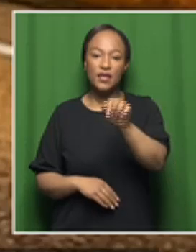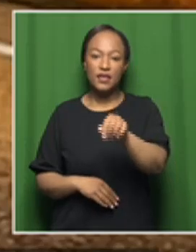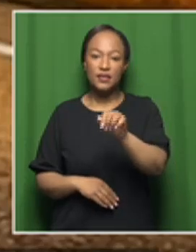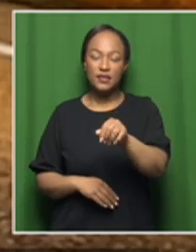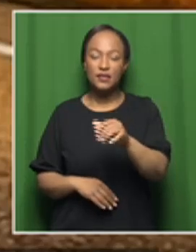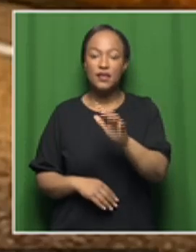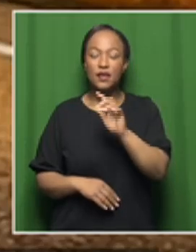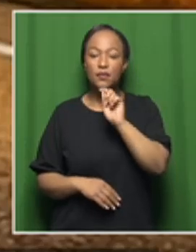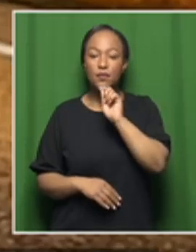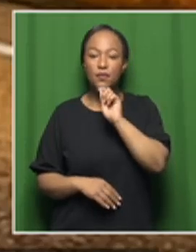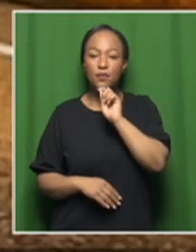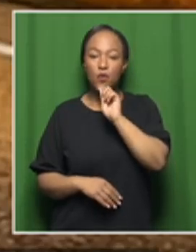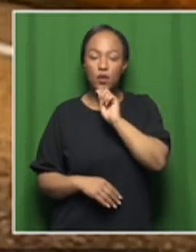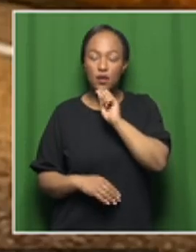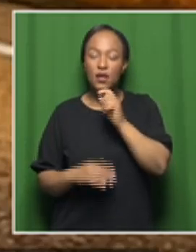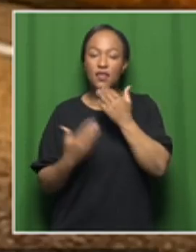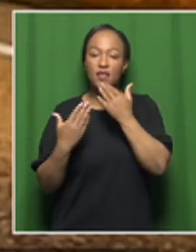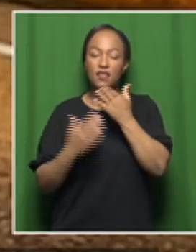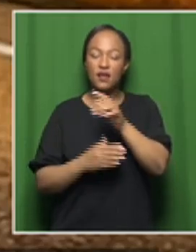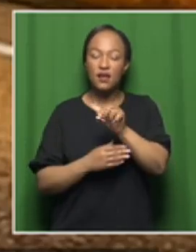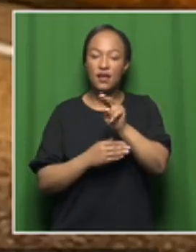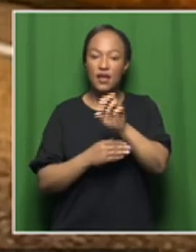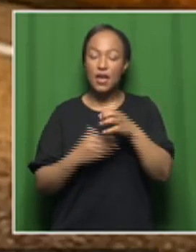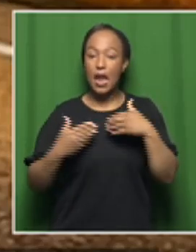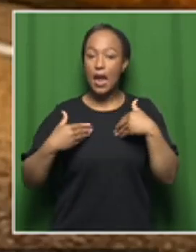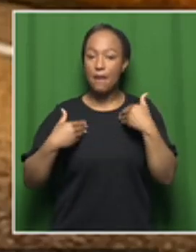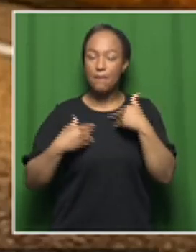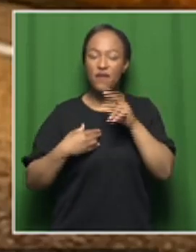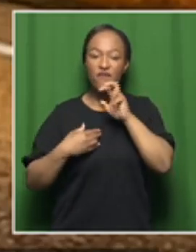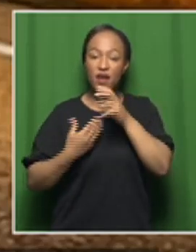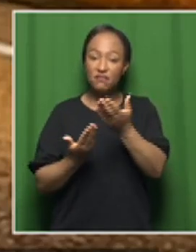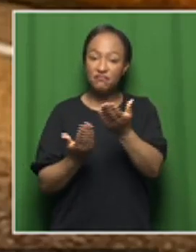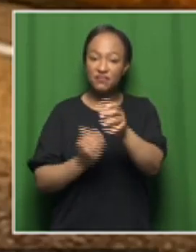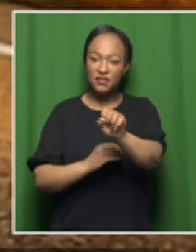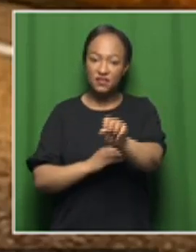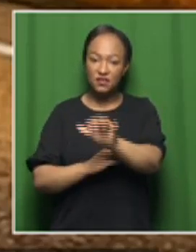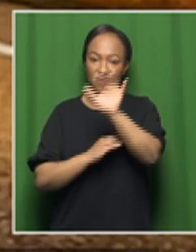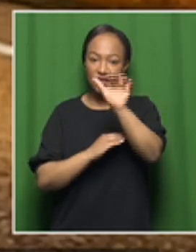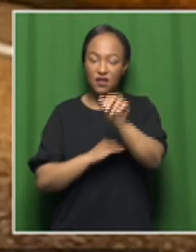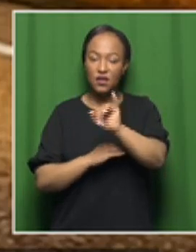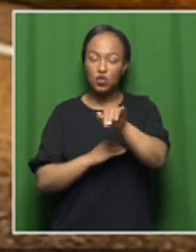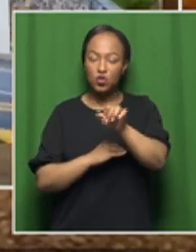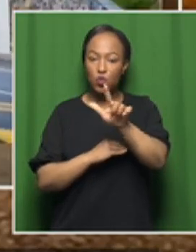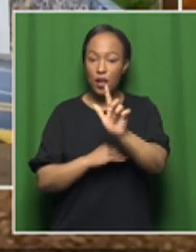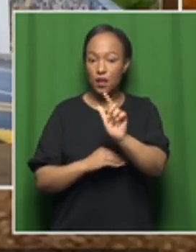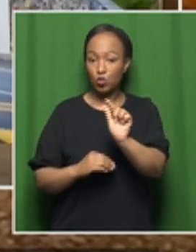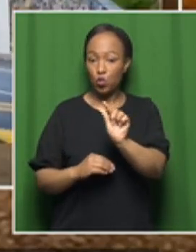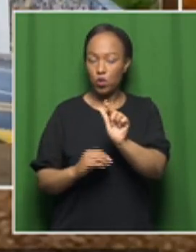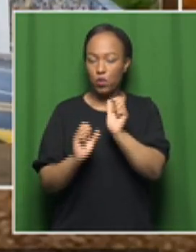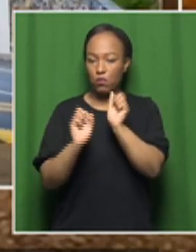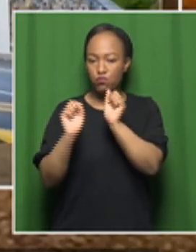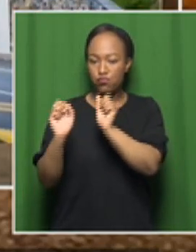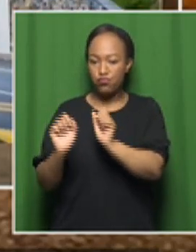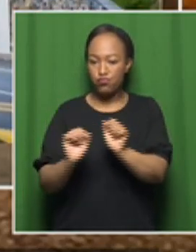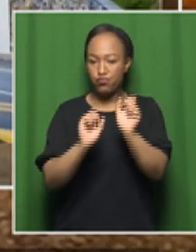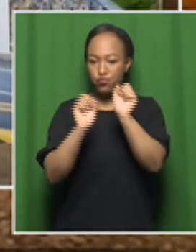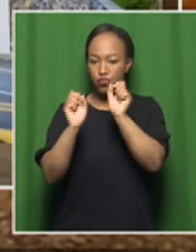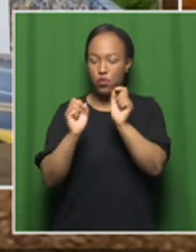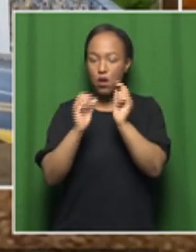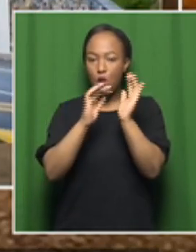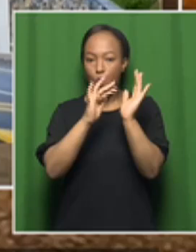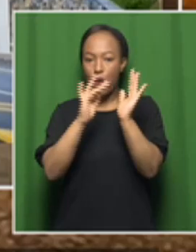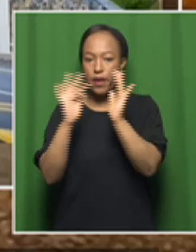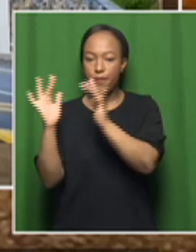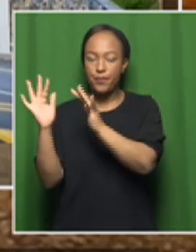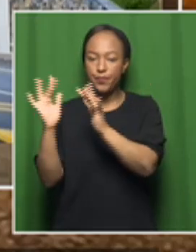Happy Friday to you. Happy Friday, South Africa. Yeah, let's get on with it. Joel Guy here in a moment with your weather, so stick around for that. Don't go anywhere. A couple of